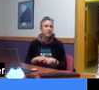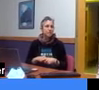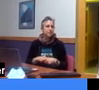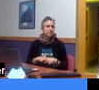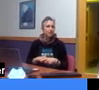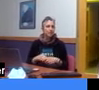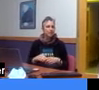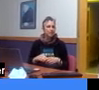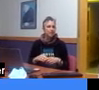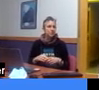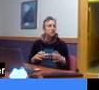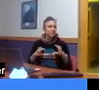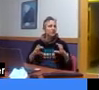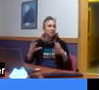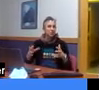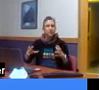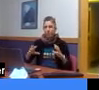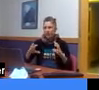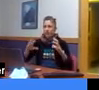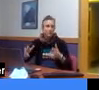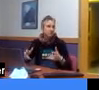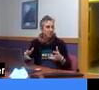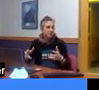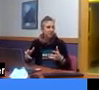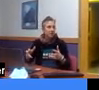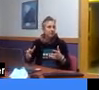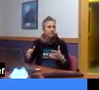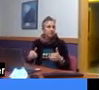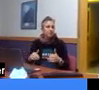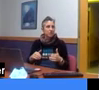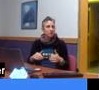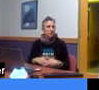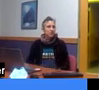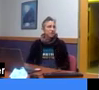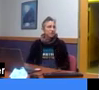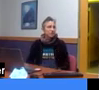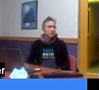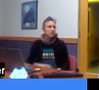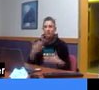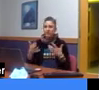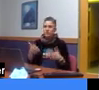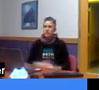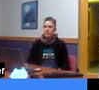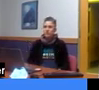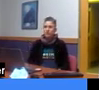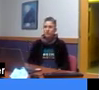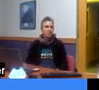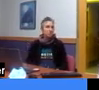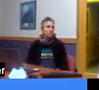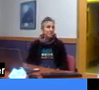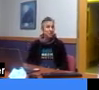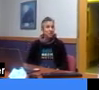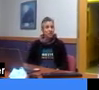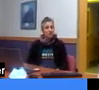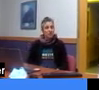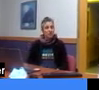care. It's just a very particular way that you help somebody tilt their pelvis. So I think just even thinking about